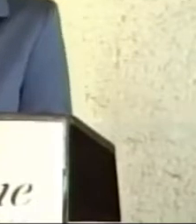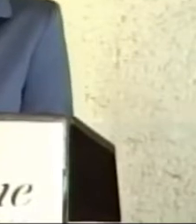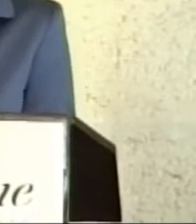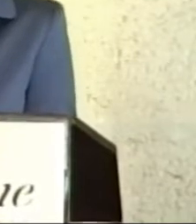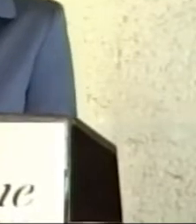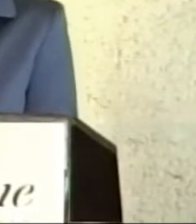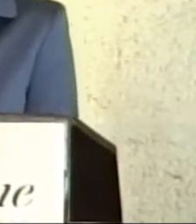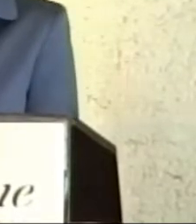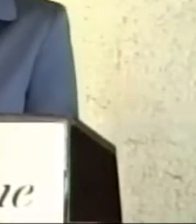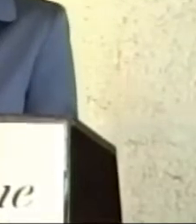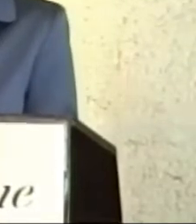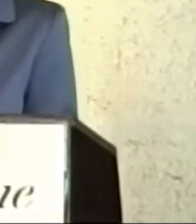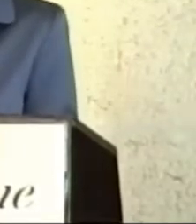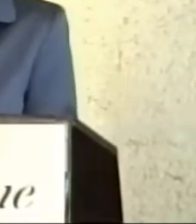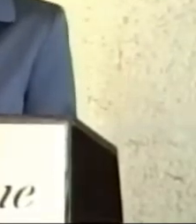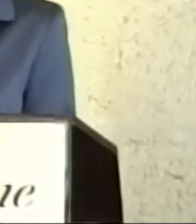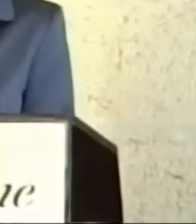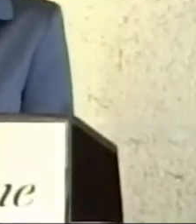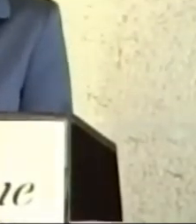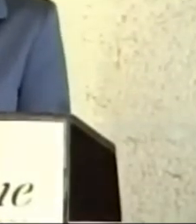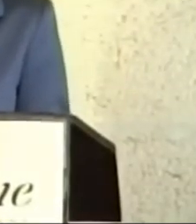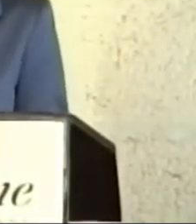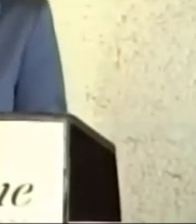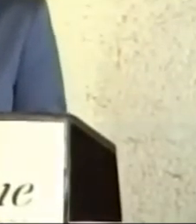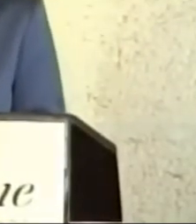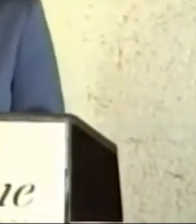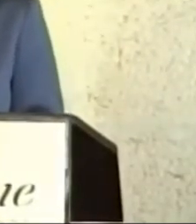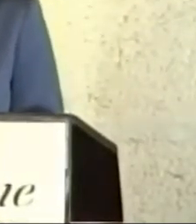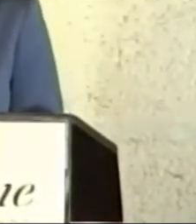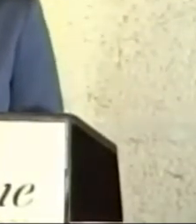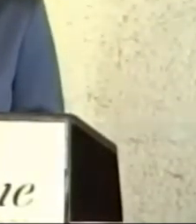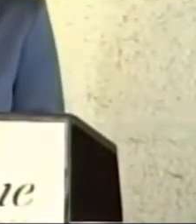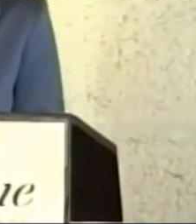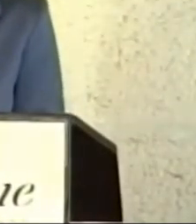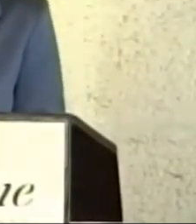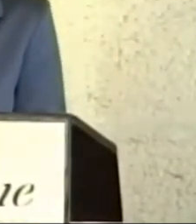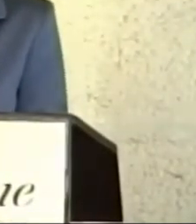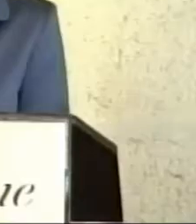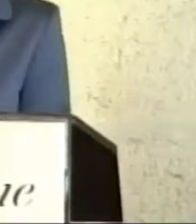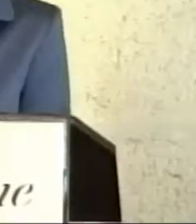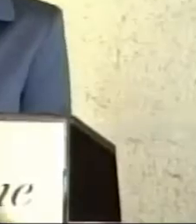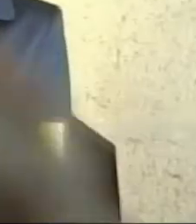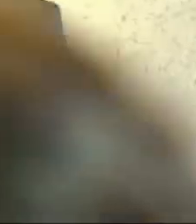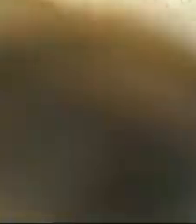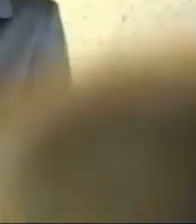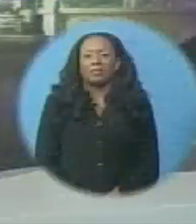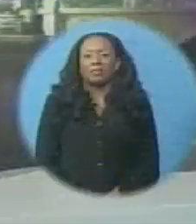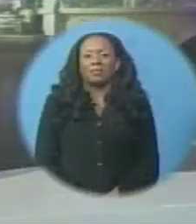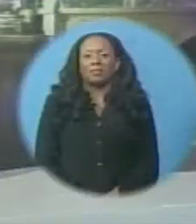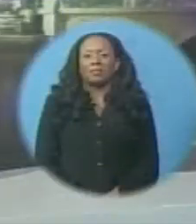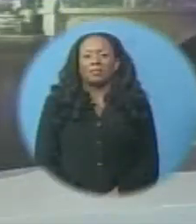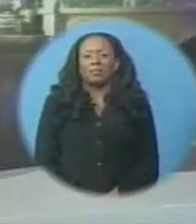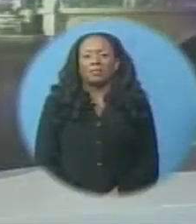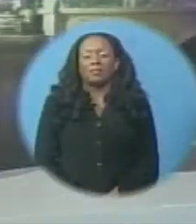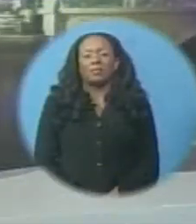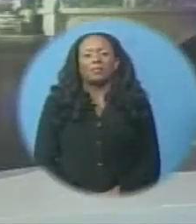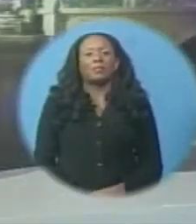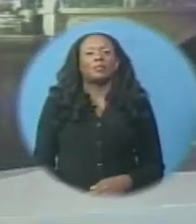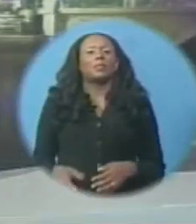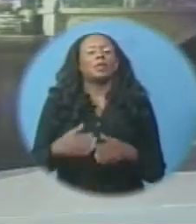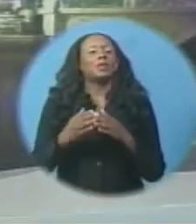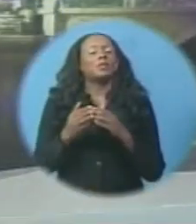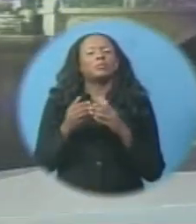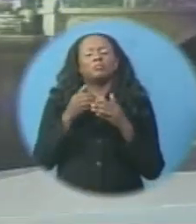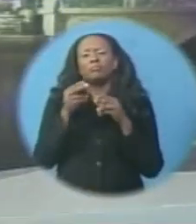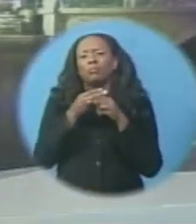than differences, and put our heads together, then, as they say, two heads are better than one. Just under